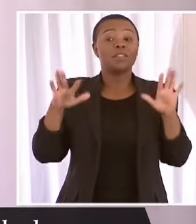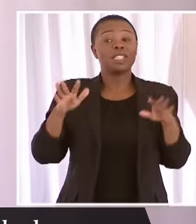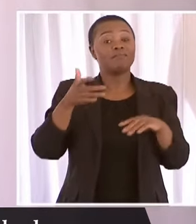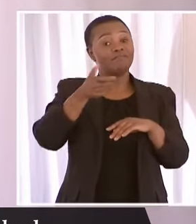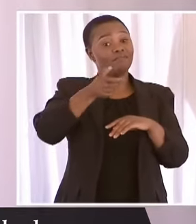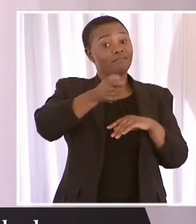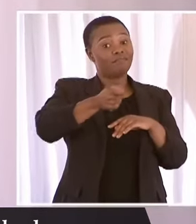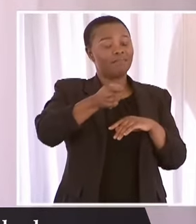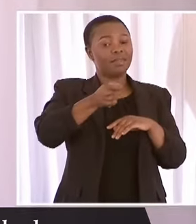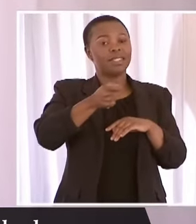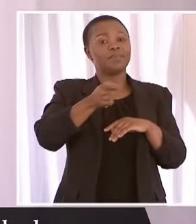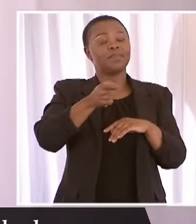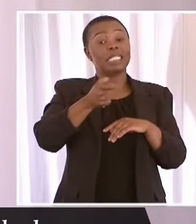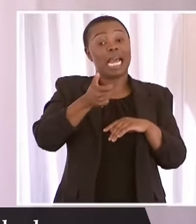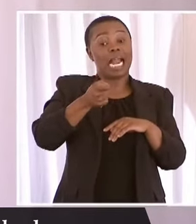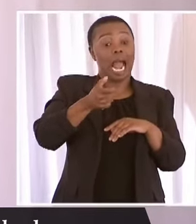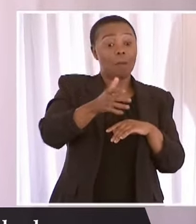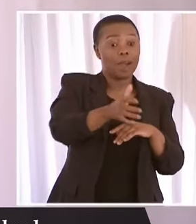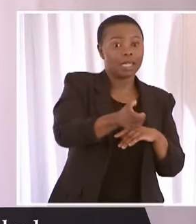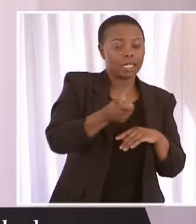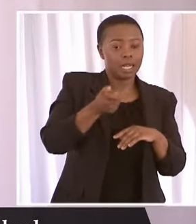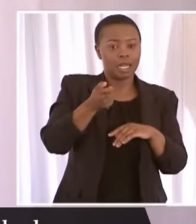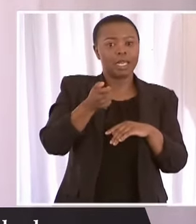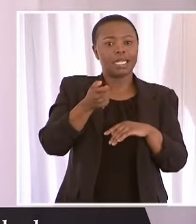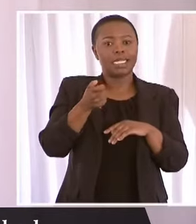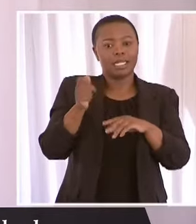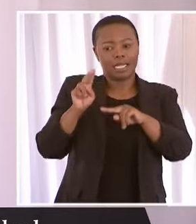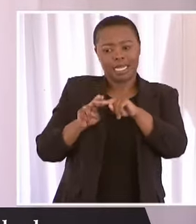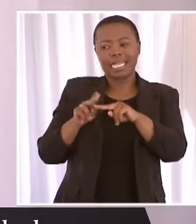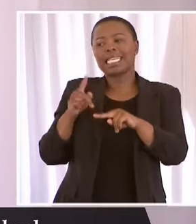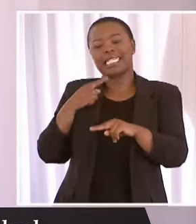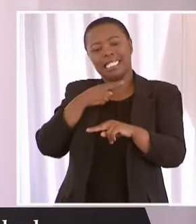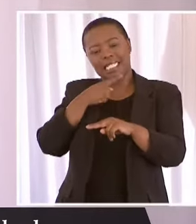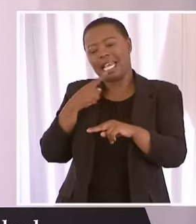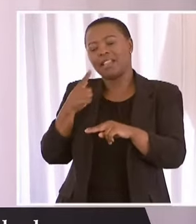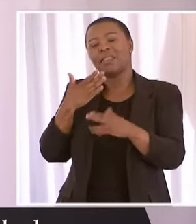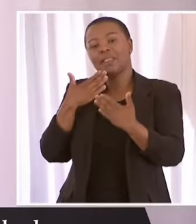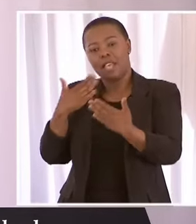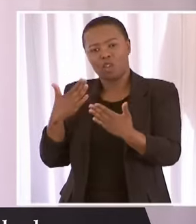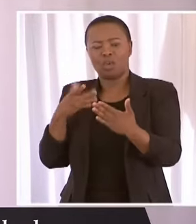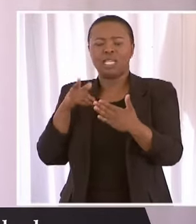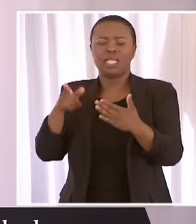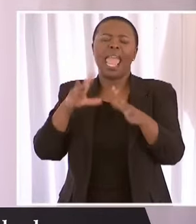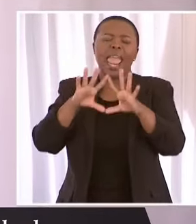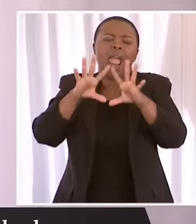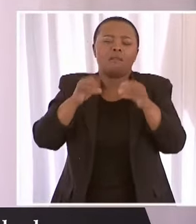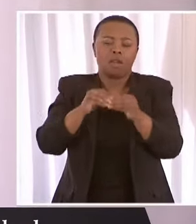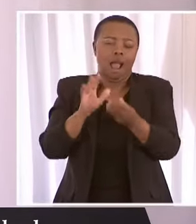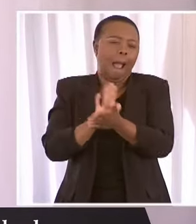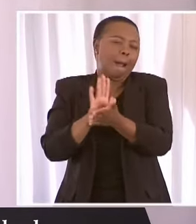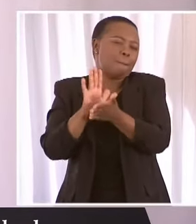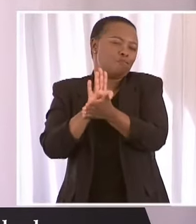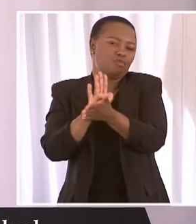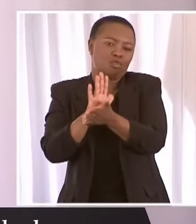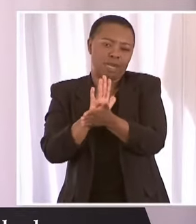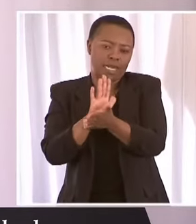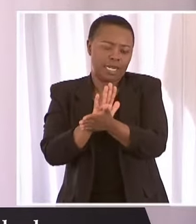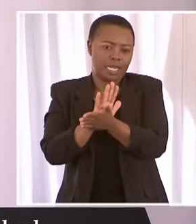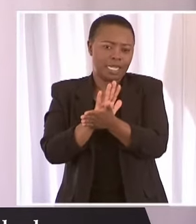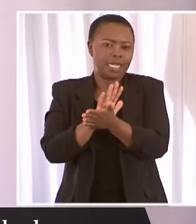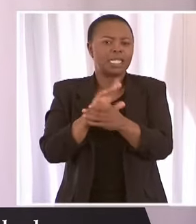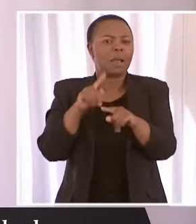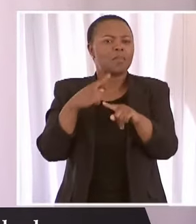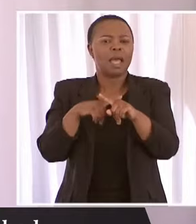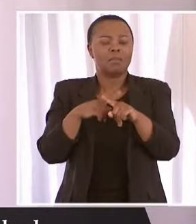finished taking the remote, not switching the TV, he said, thank you. He appreciated everything without even showing